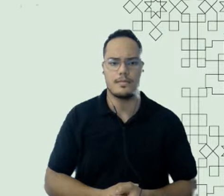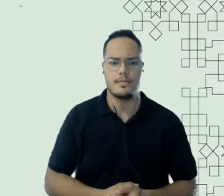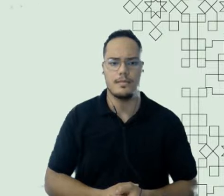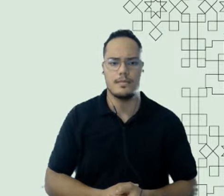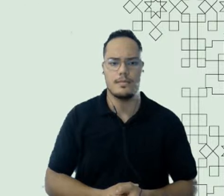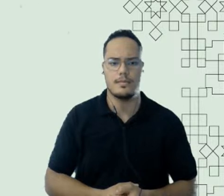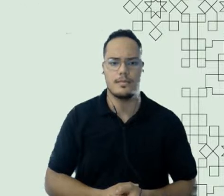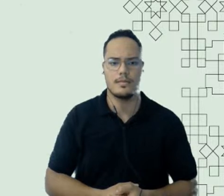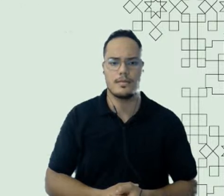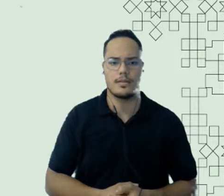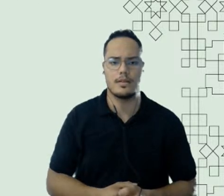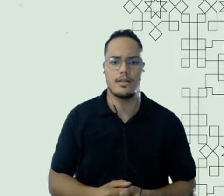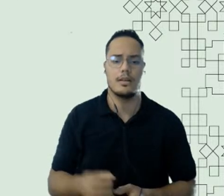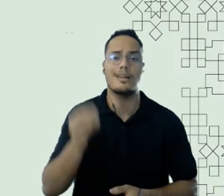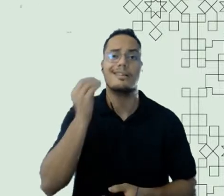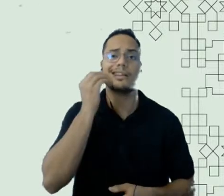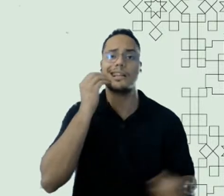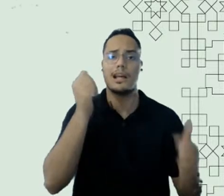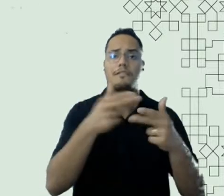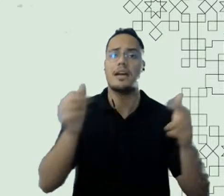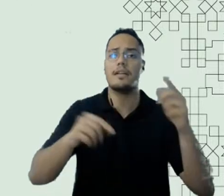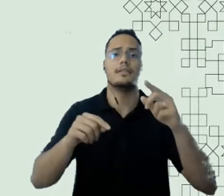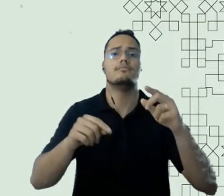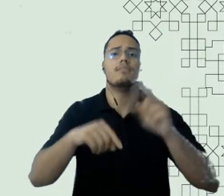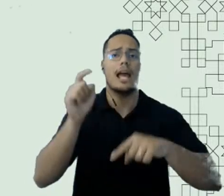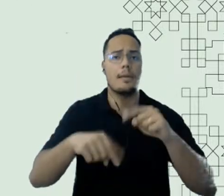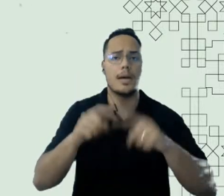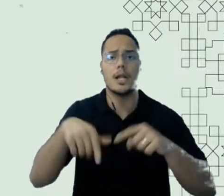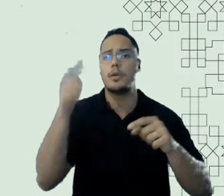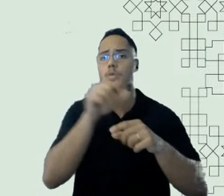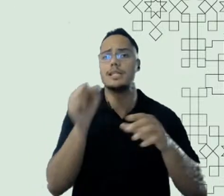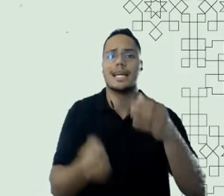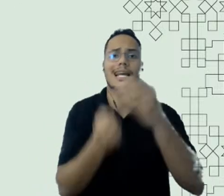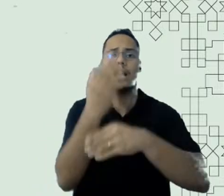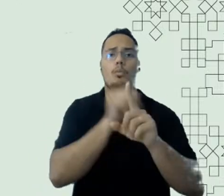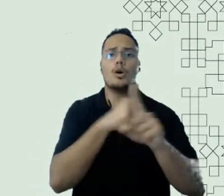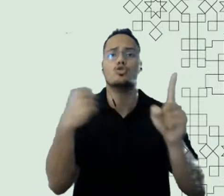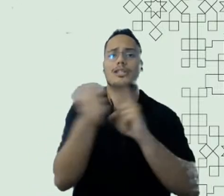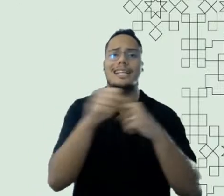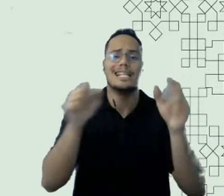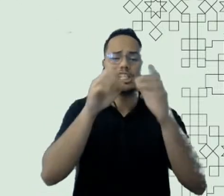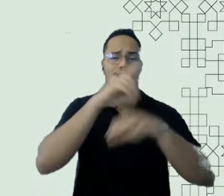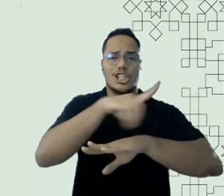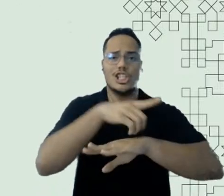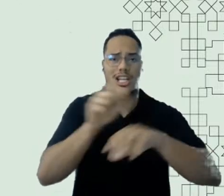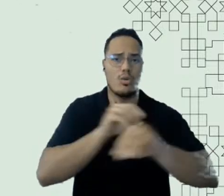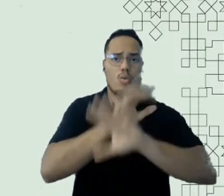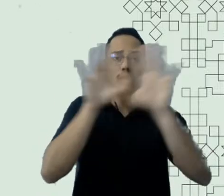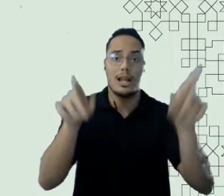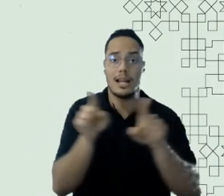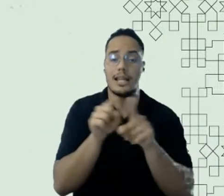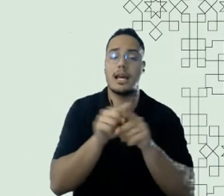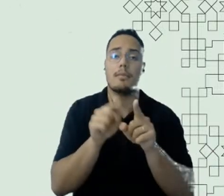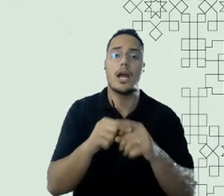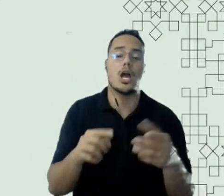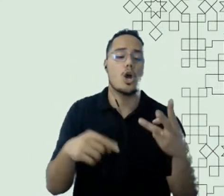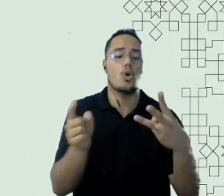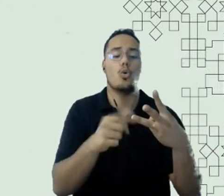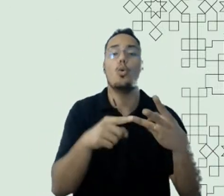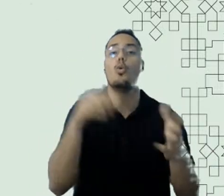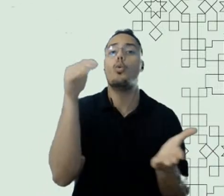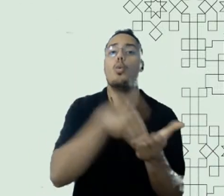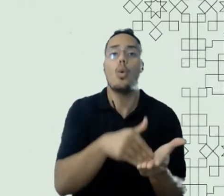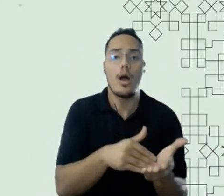last objective is the achievement of a well-functioning and fair marketplace